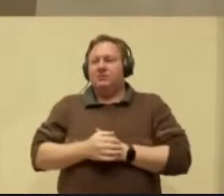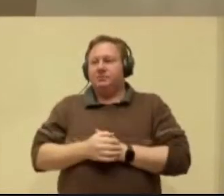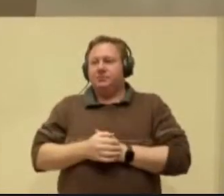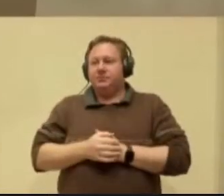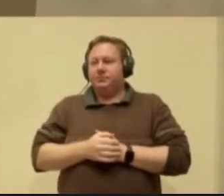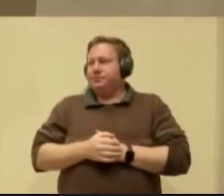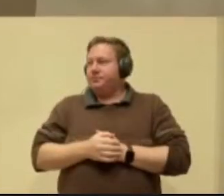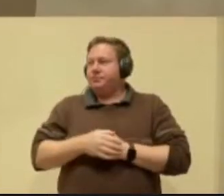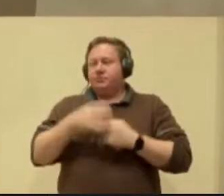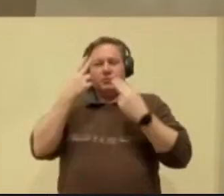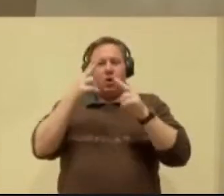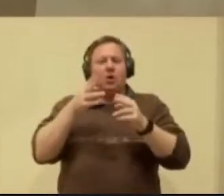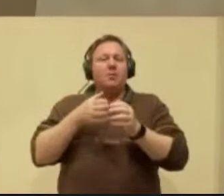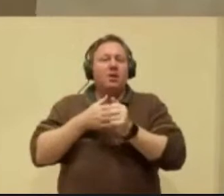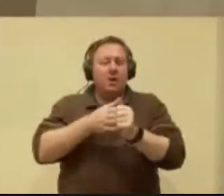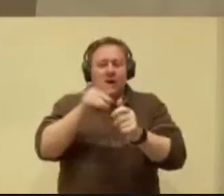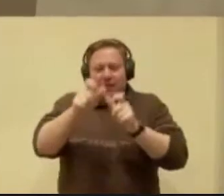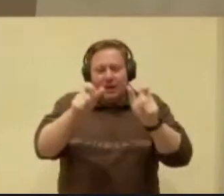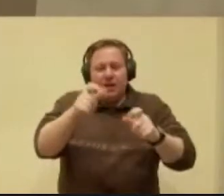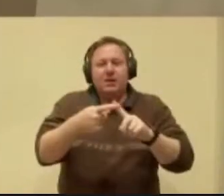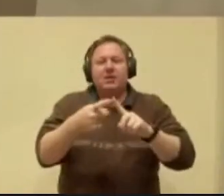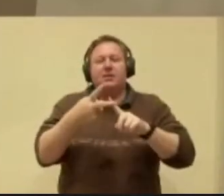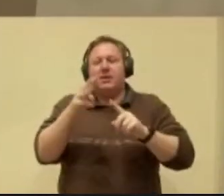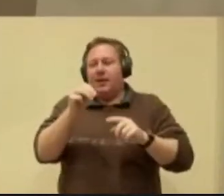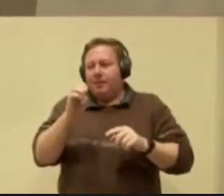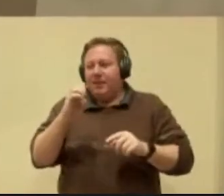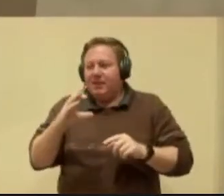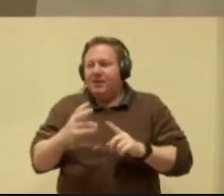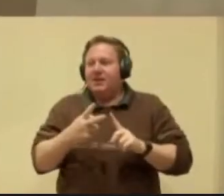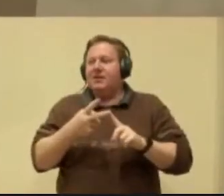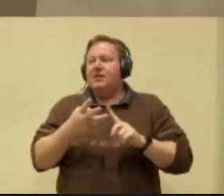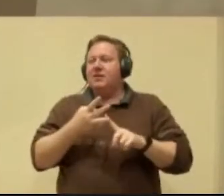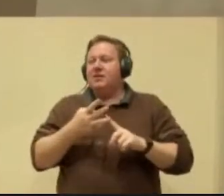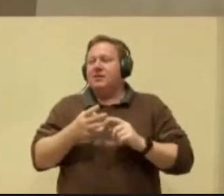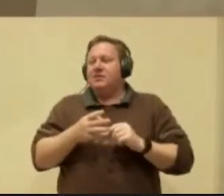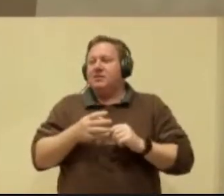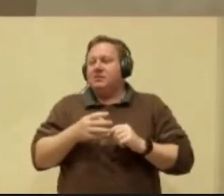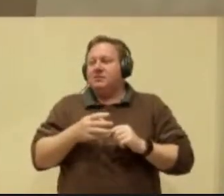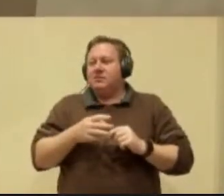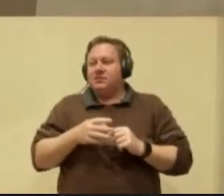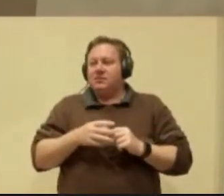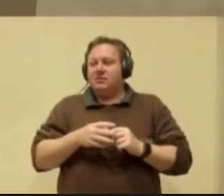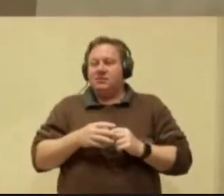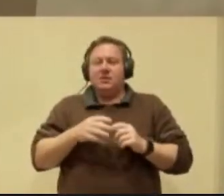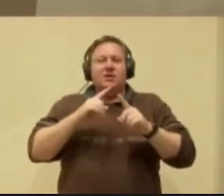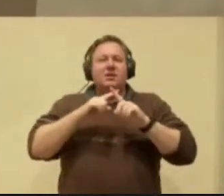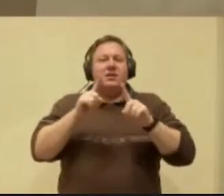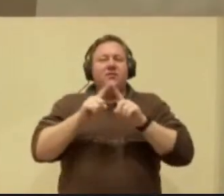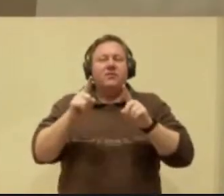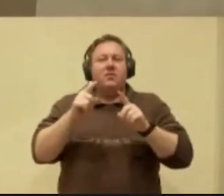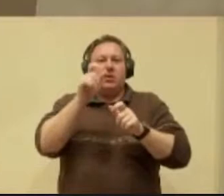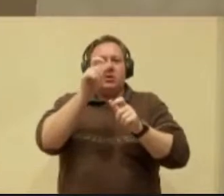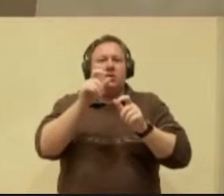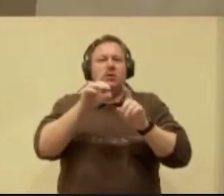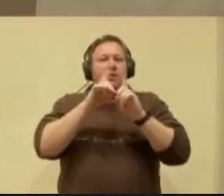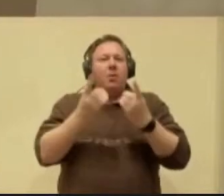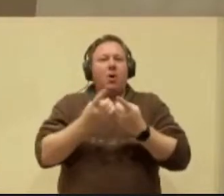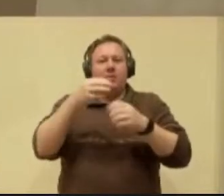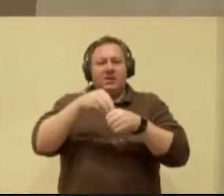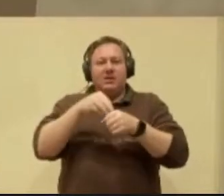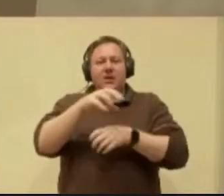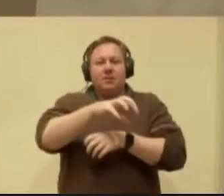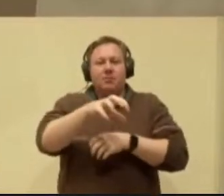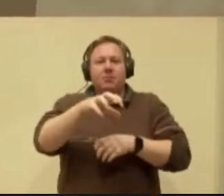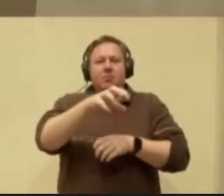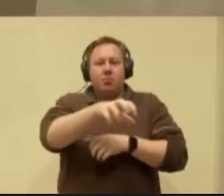honorable leadership mscs officers of various departments in the province our extinguished